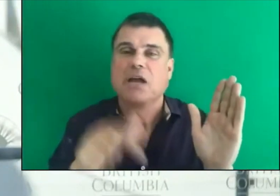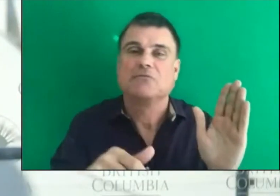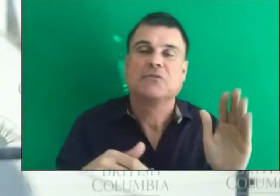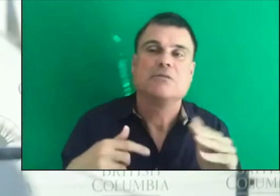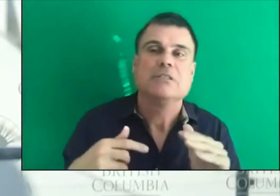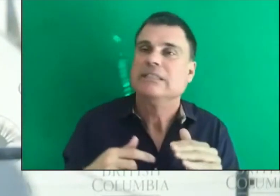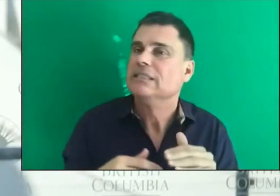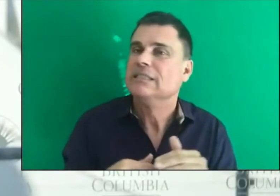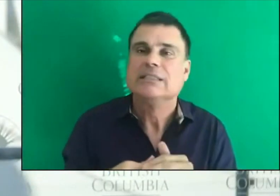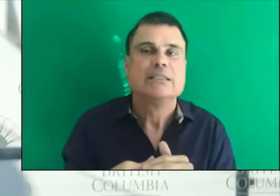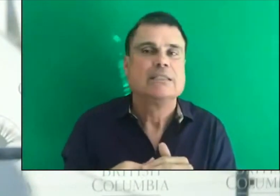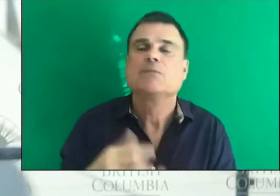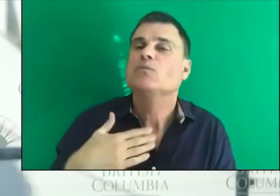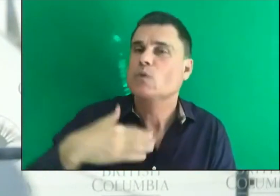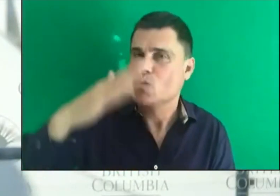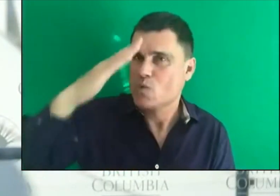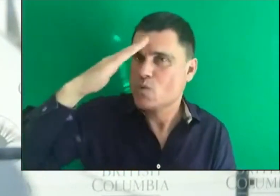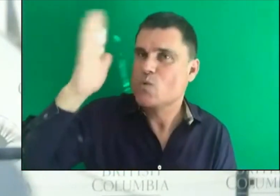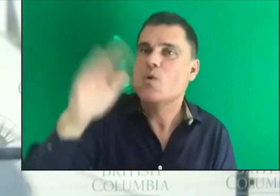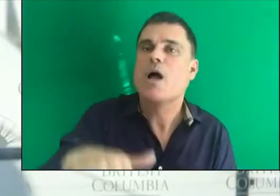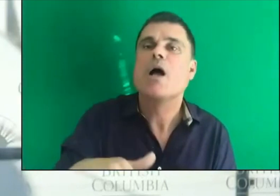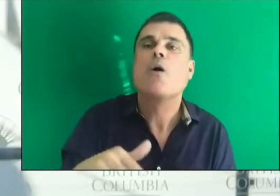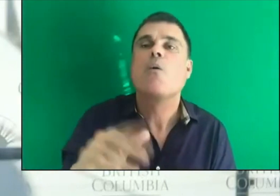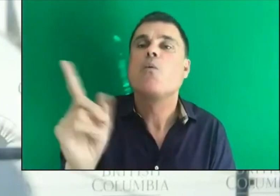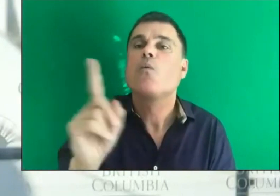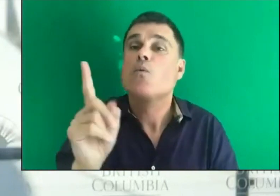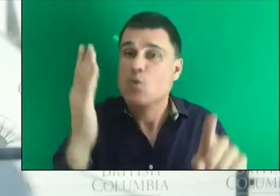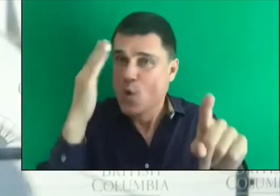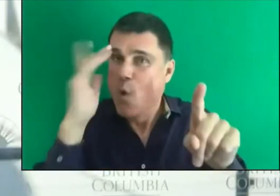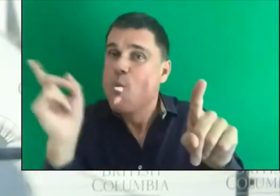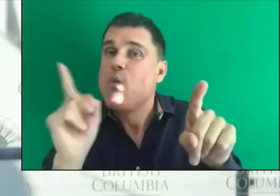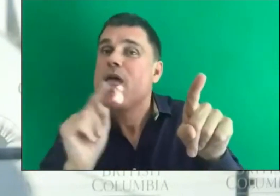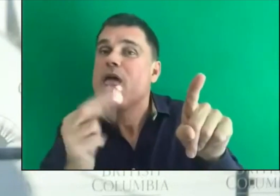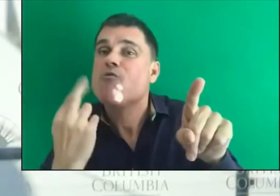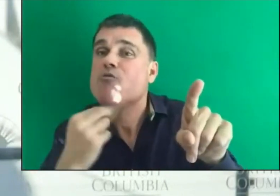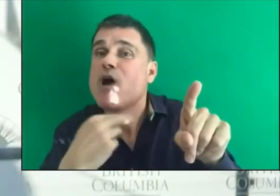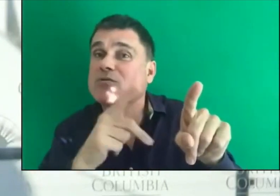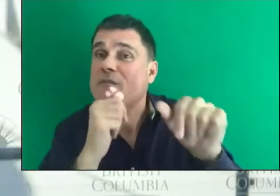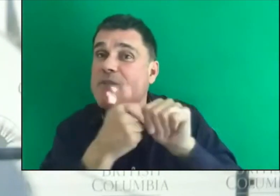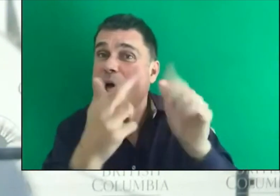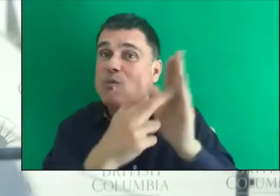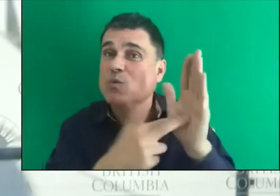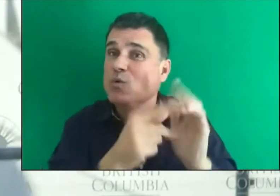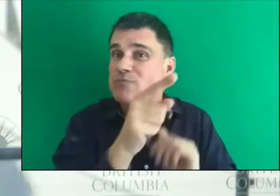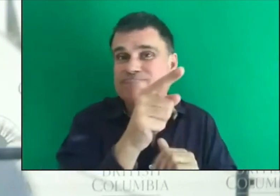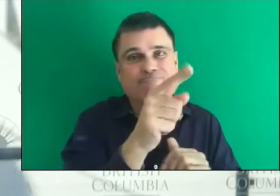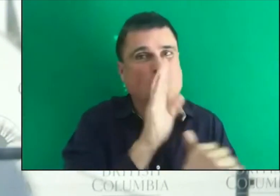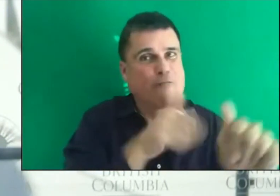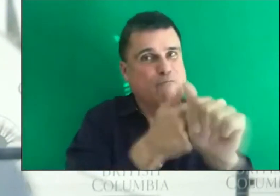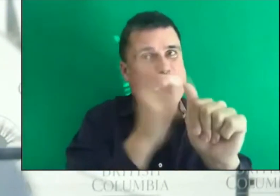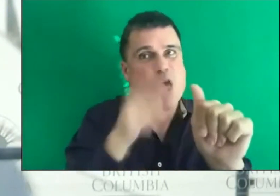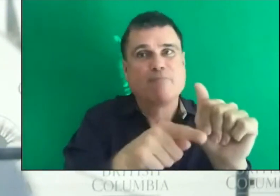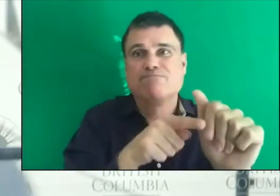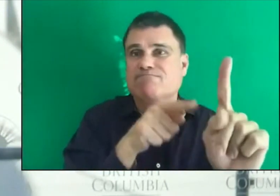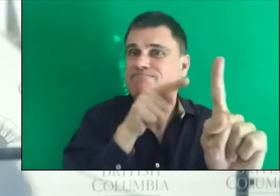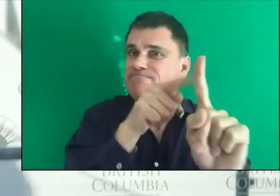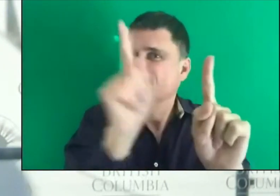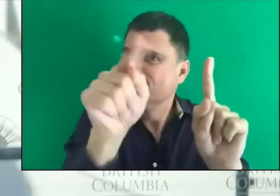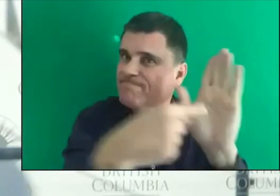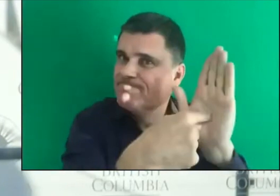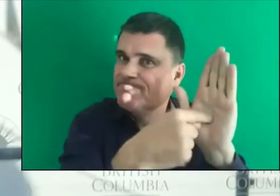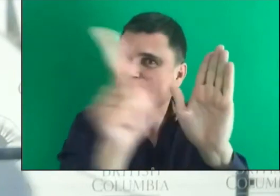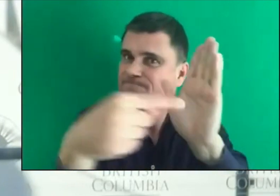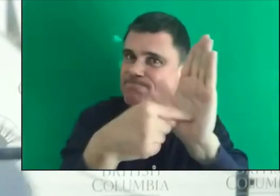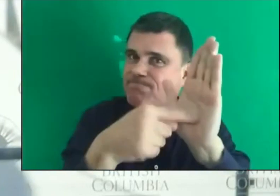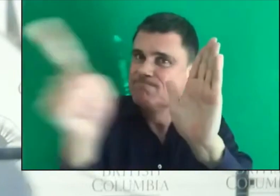been concerns that in some restaurants there's been slippage of these rules, or that we as consumers in the